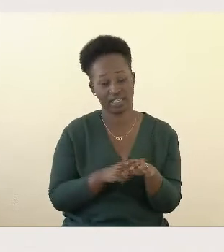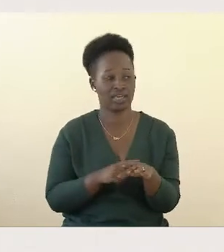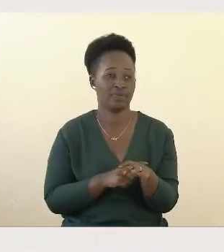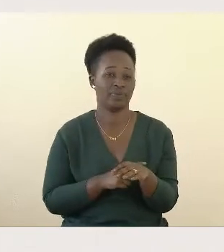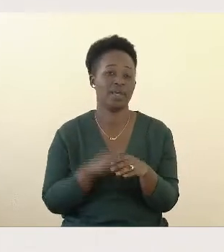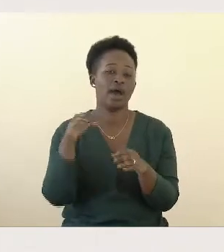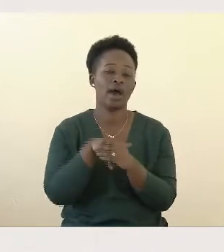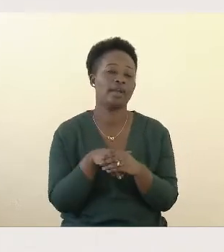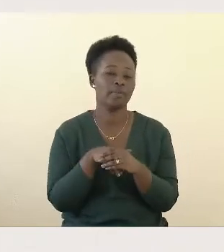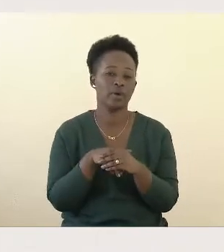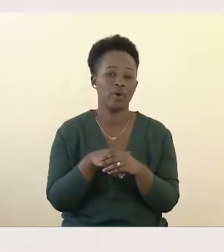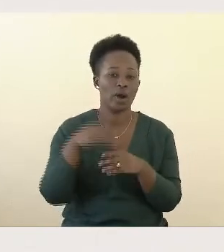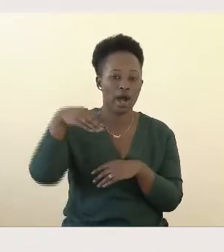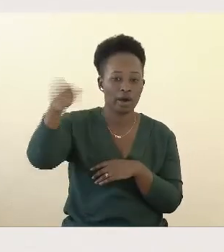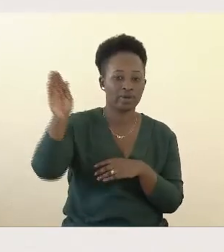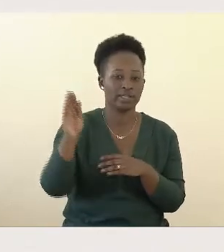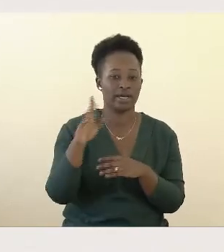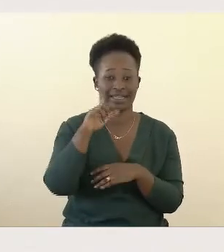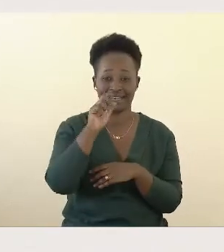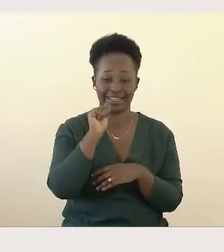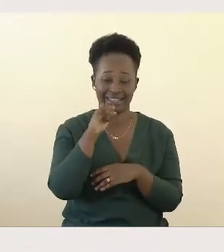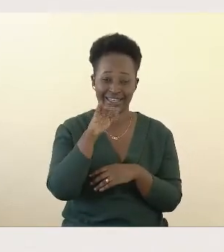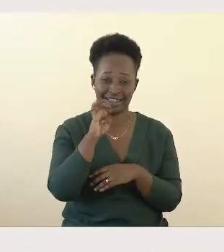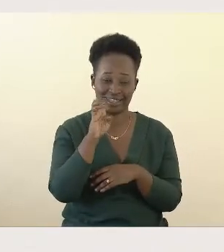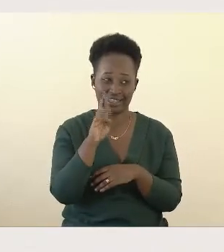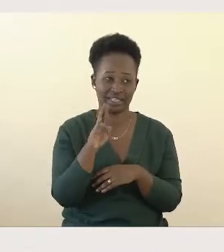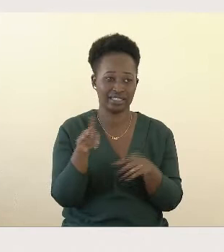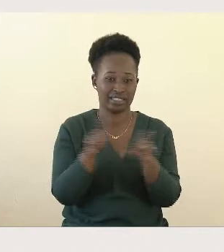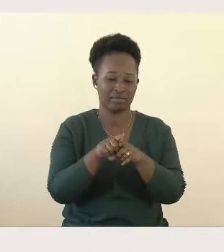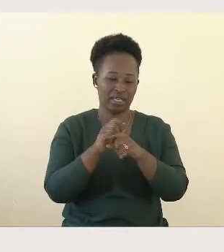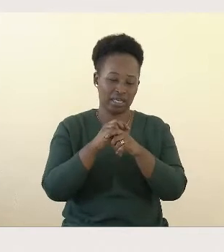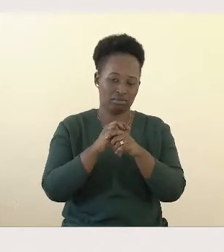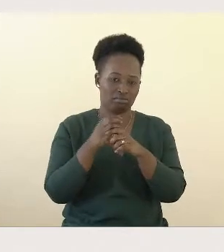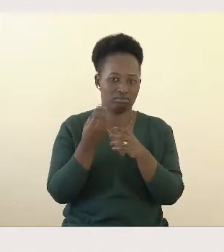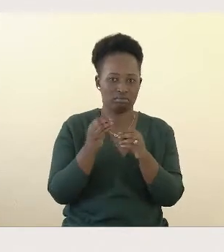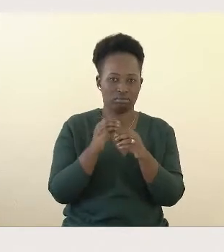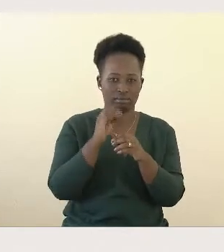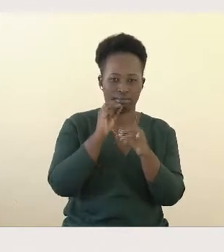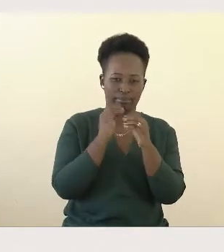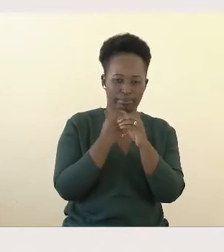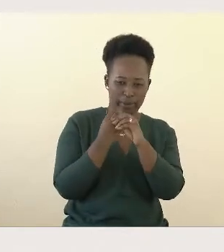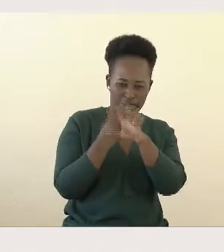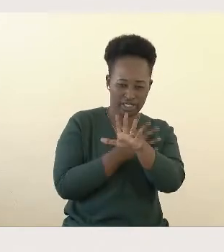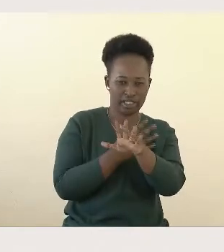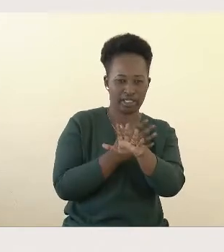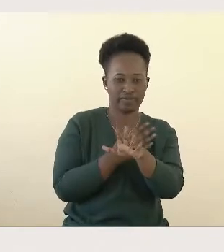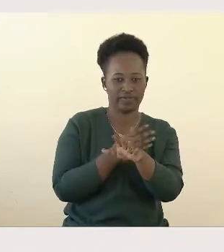consists of outer layer, which is a protective layer. The protective layer